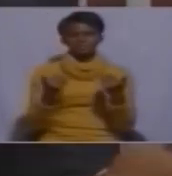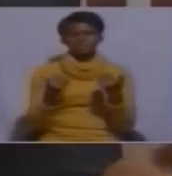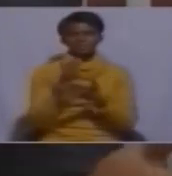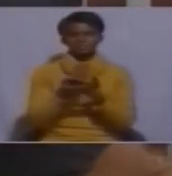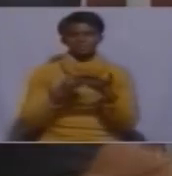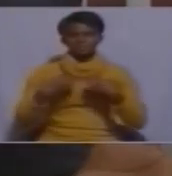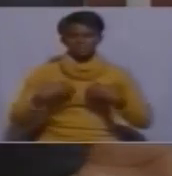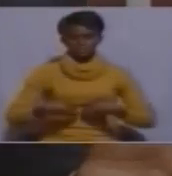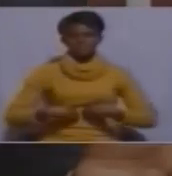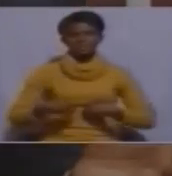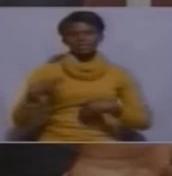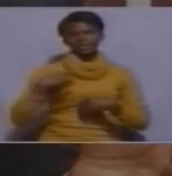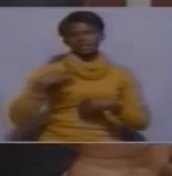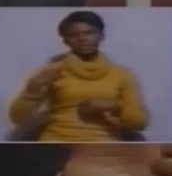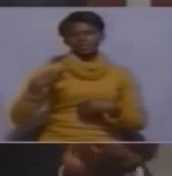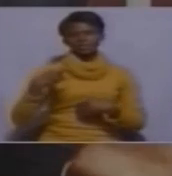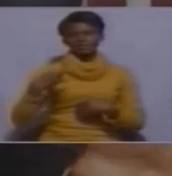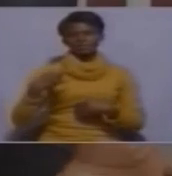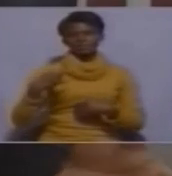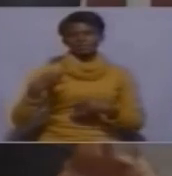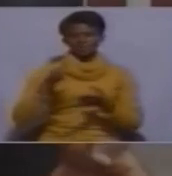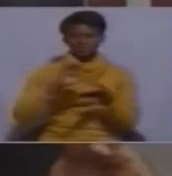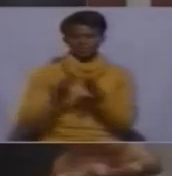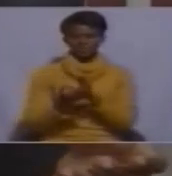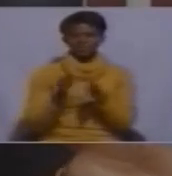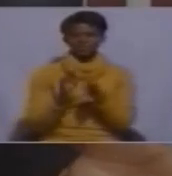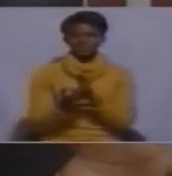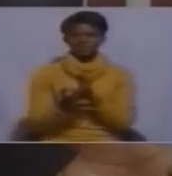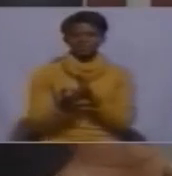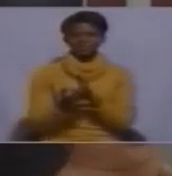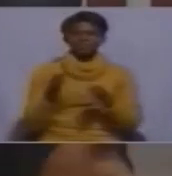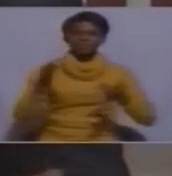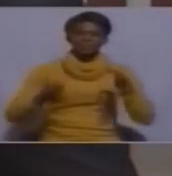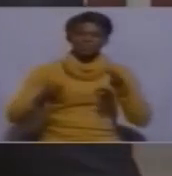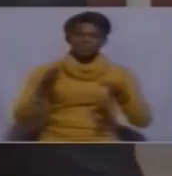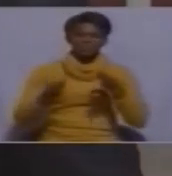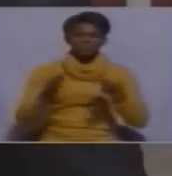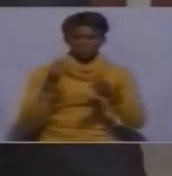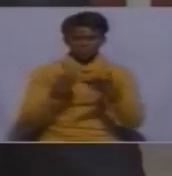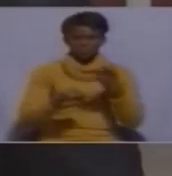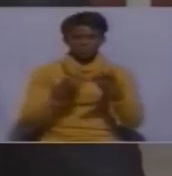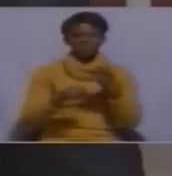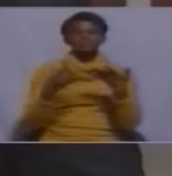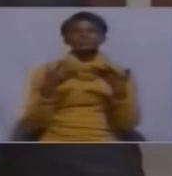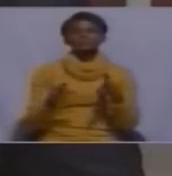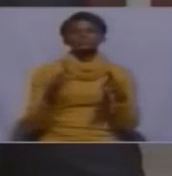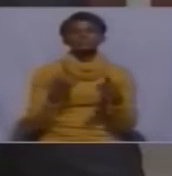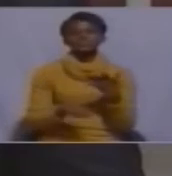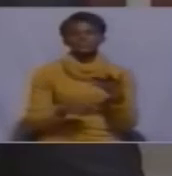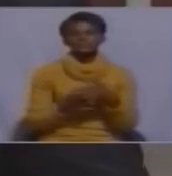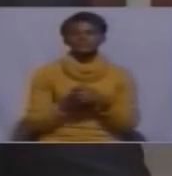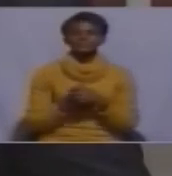an application for argument's sake, in the Court of Appeal, which procedure are they going to use?